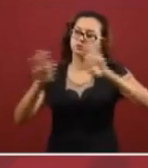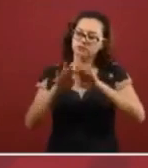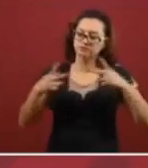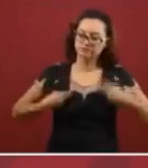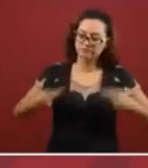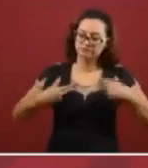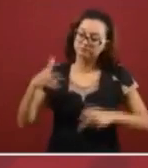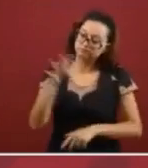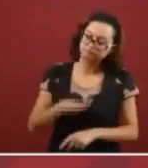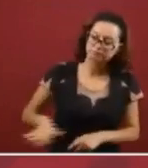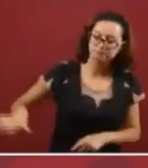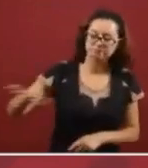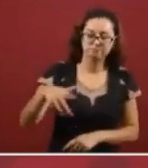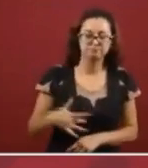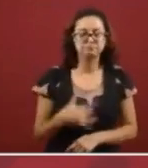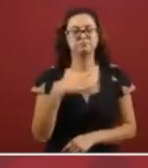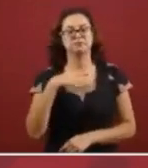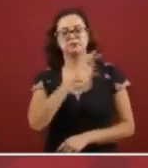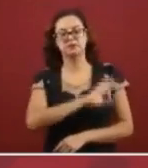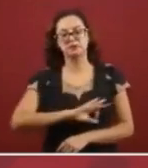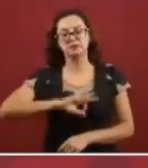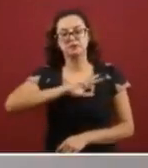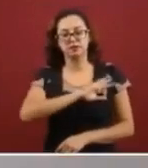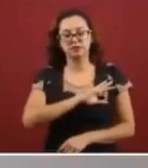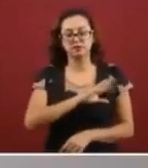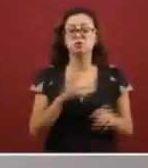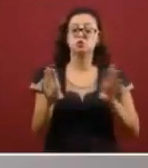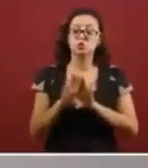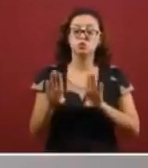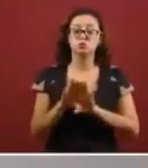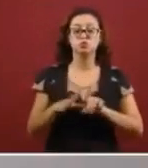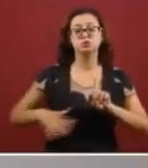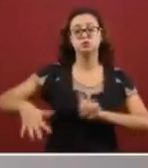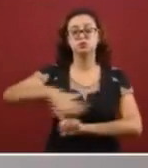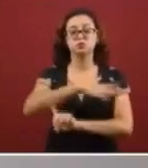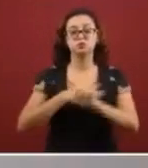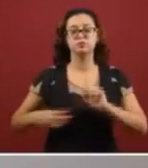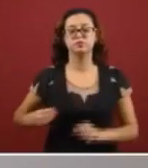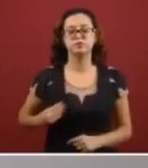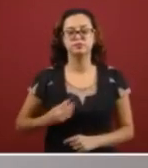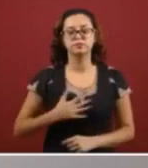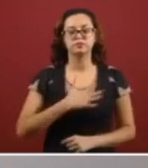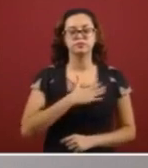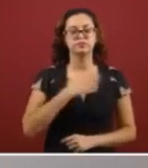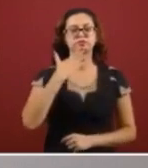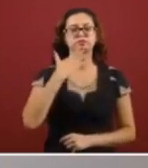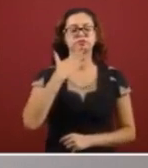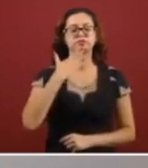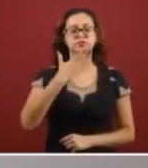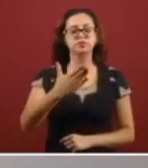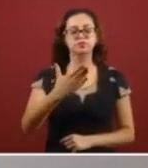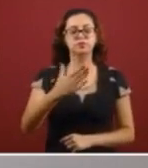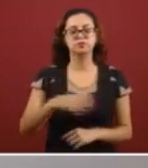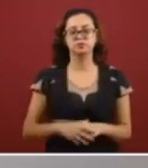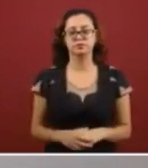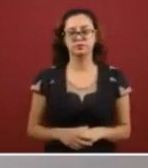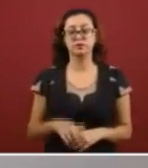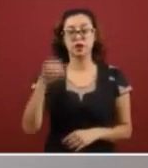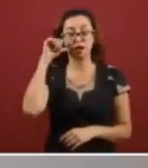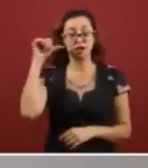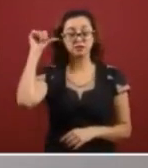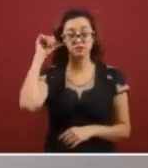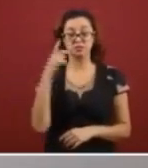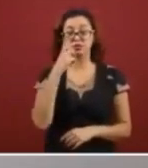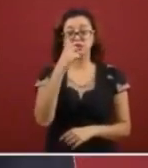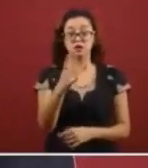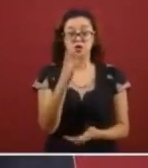provide the happiness of the people. And this means well-being of the people. And yesterday I spoke